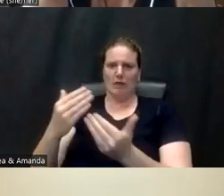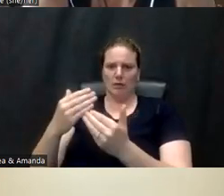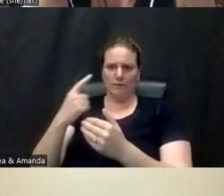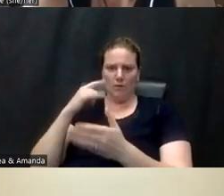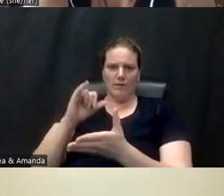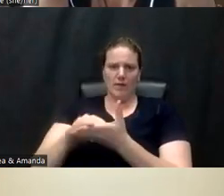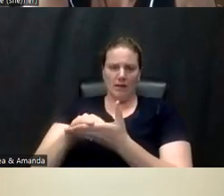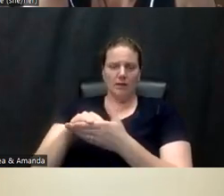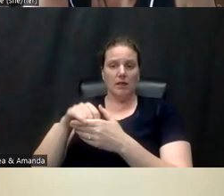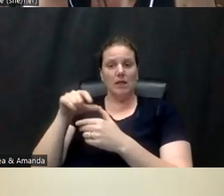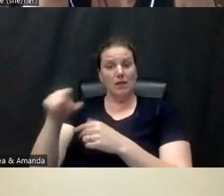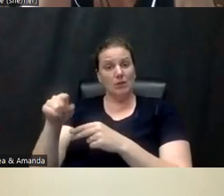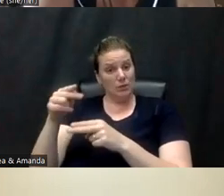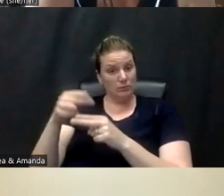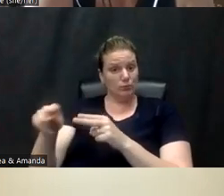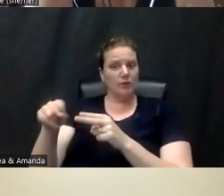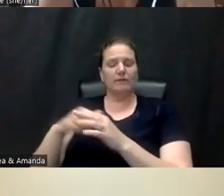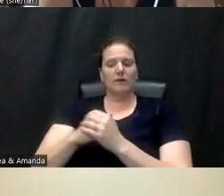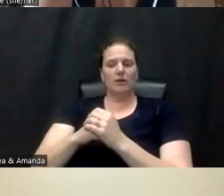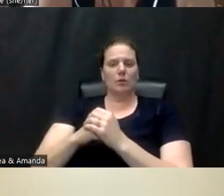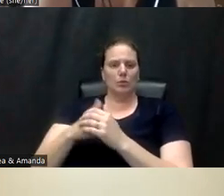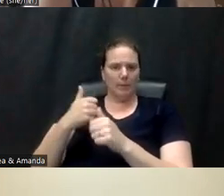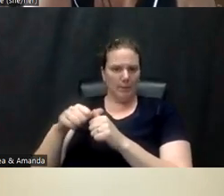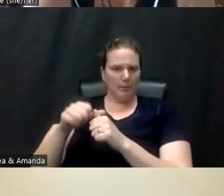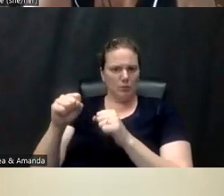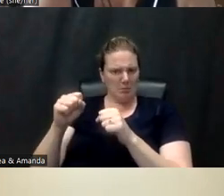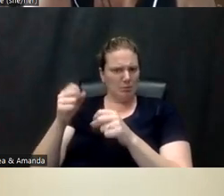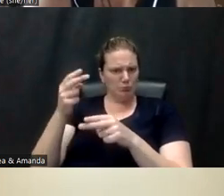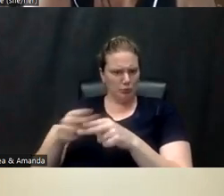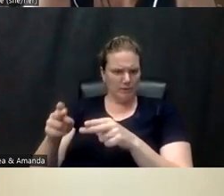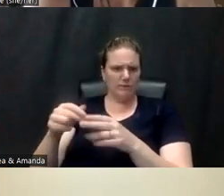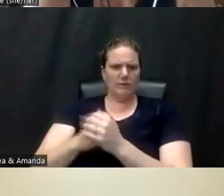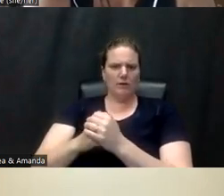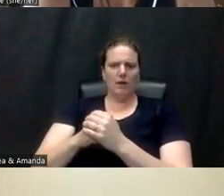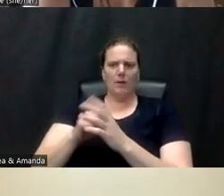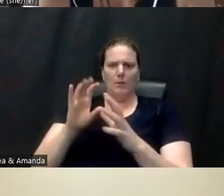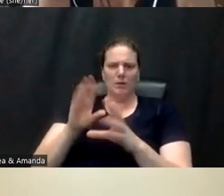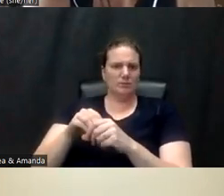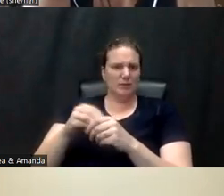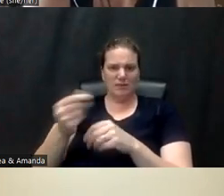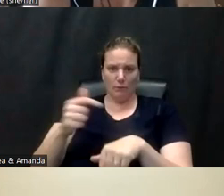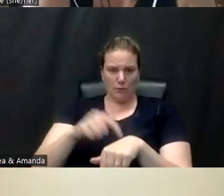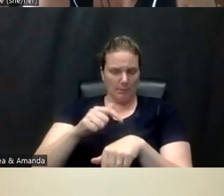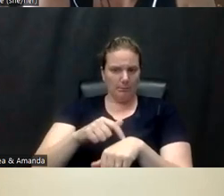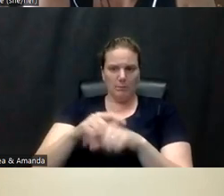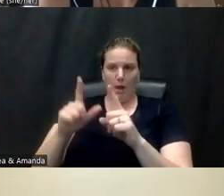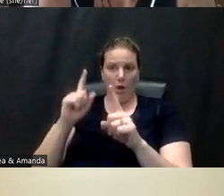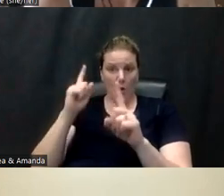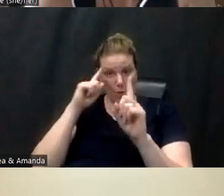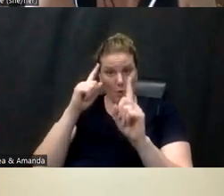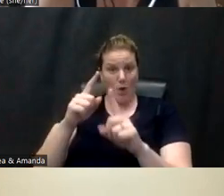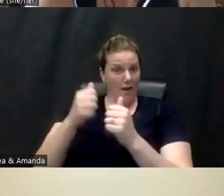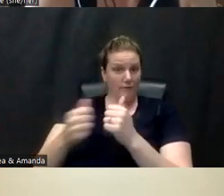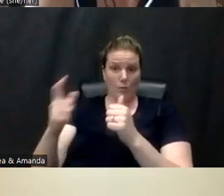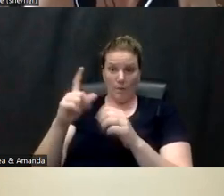he was brief. And remember, you can be brief and participate several times, but our goal is that